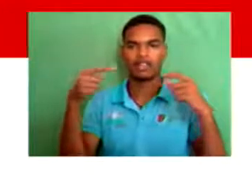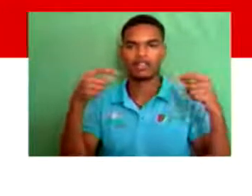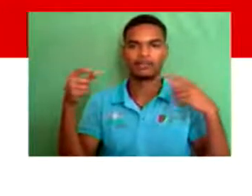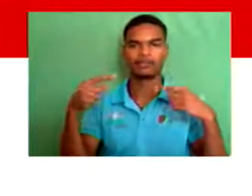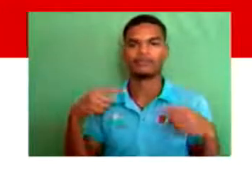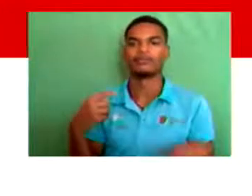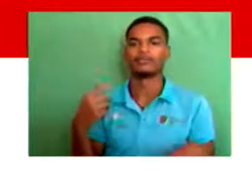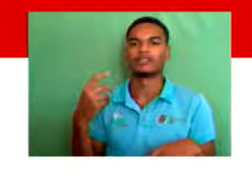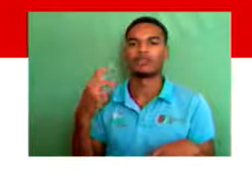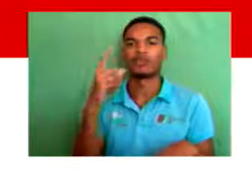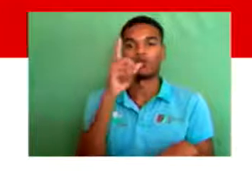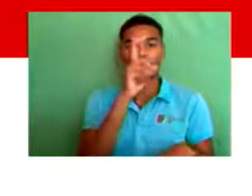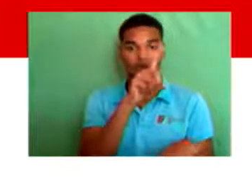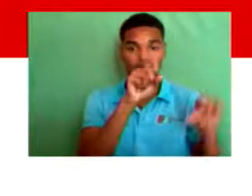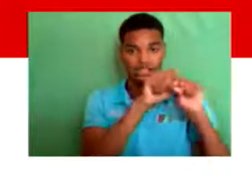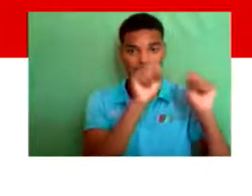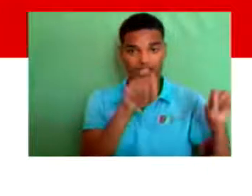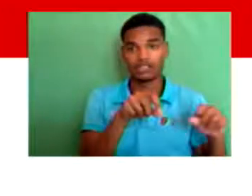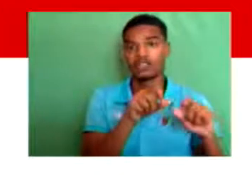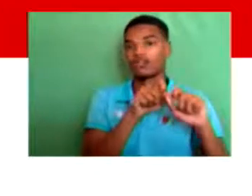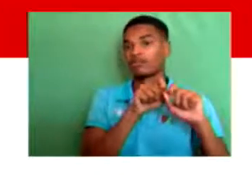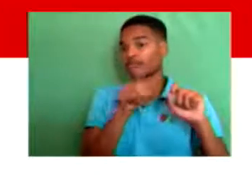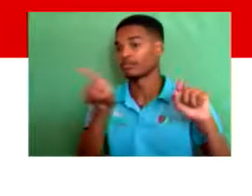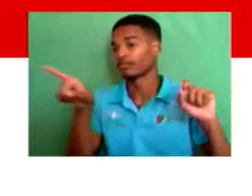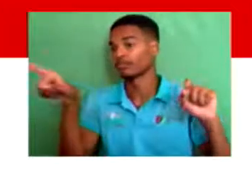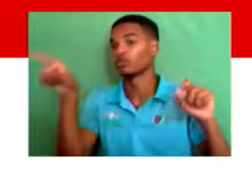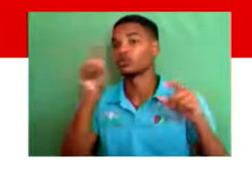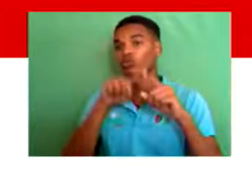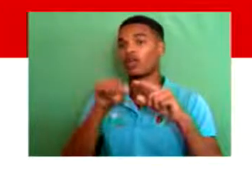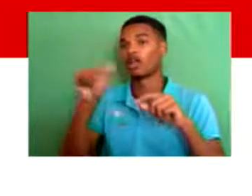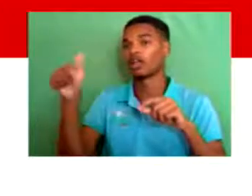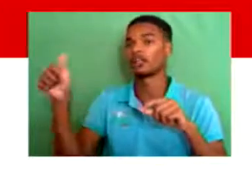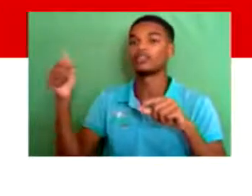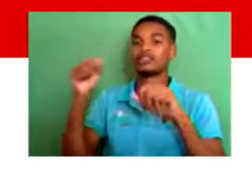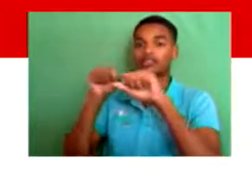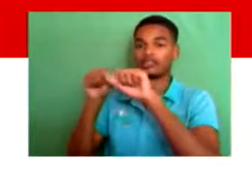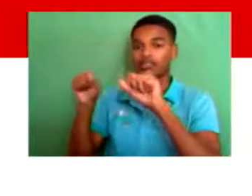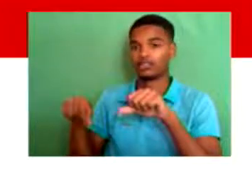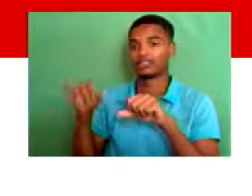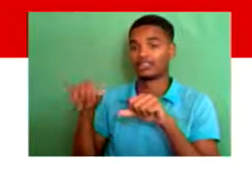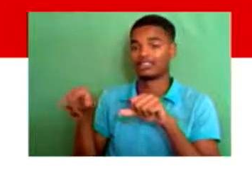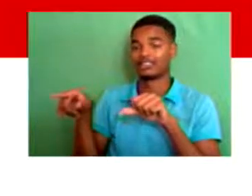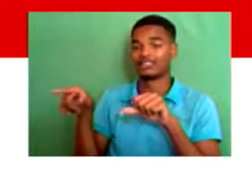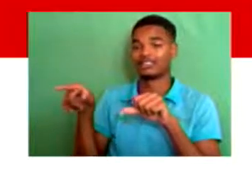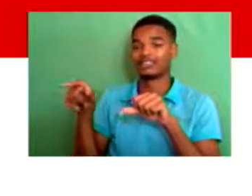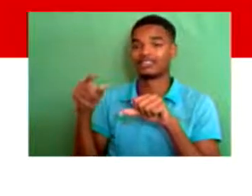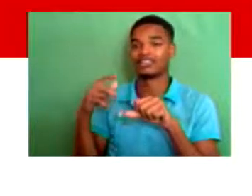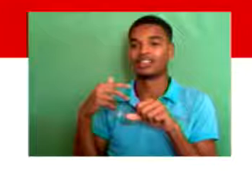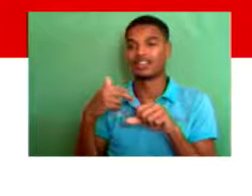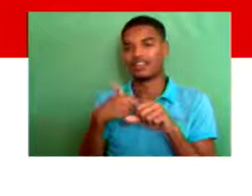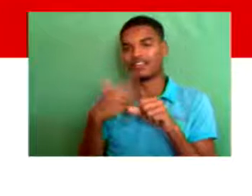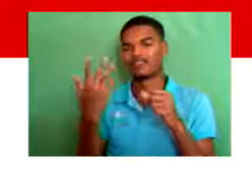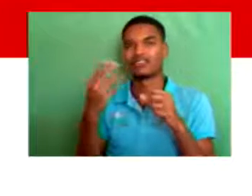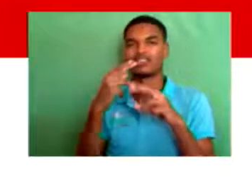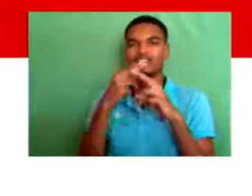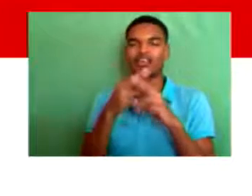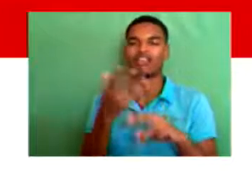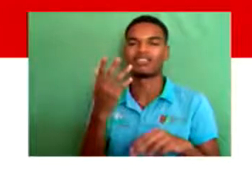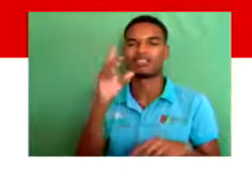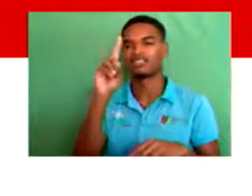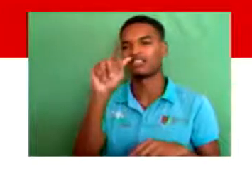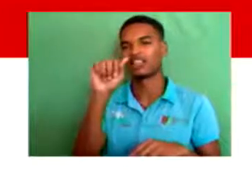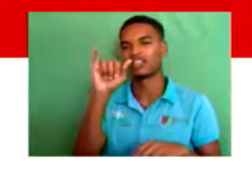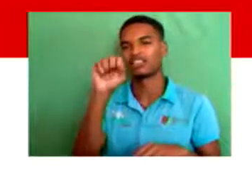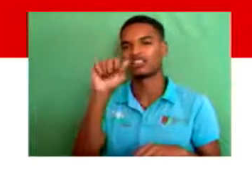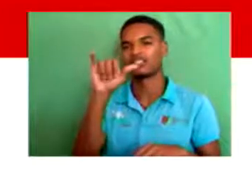broadcasts to a series of stations and it trees out that way. It's a branch and tree system, also called a daisy chain. Tones over the